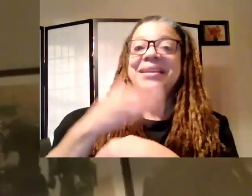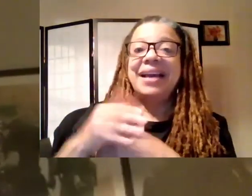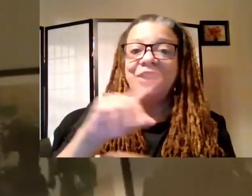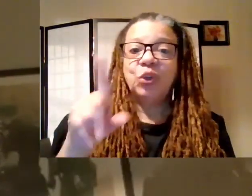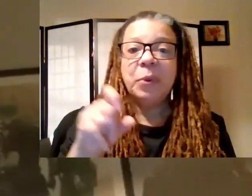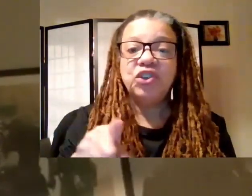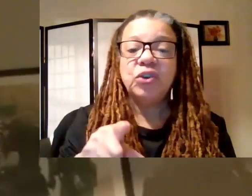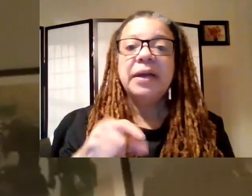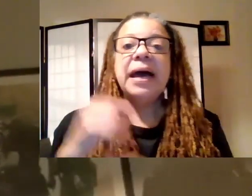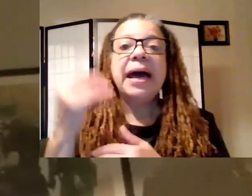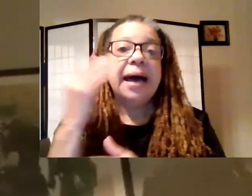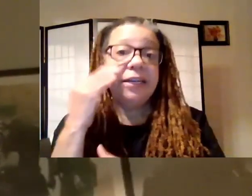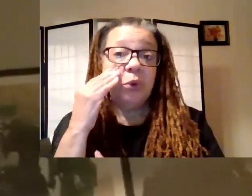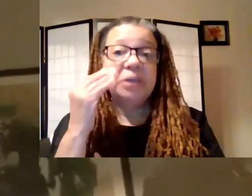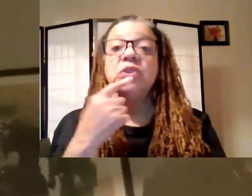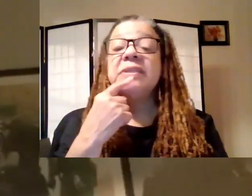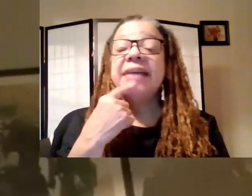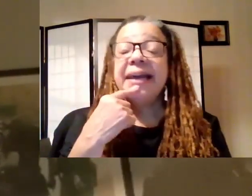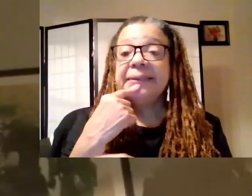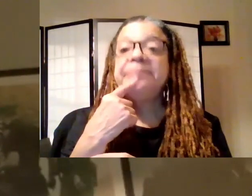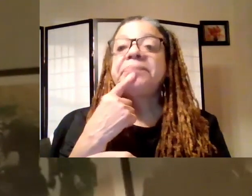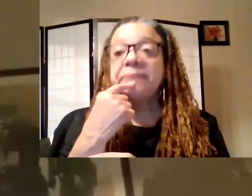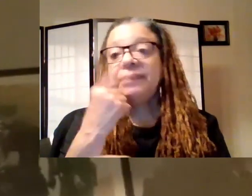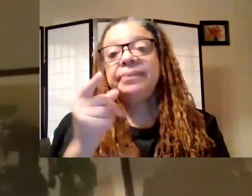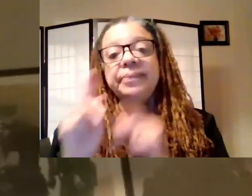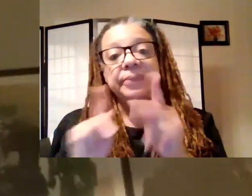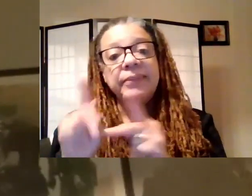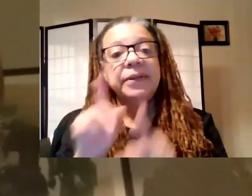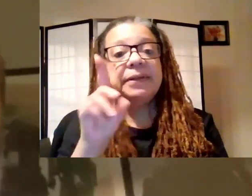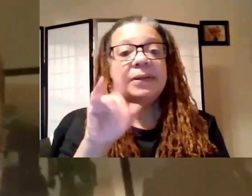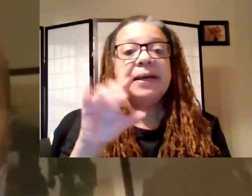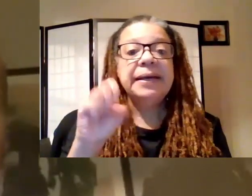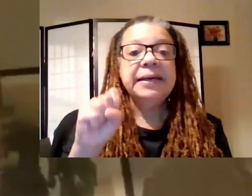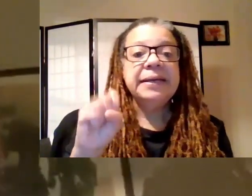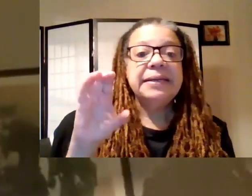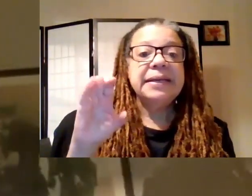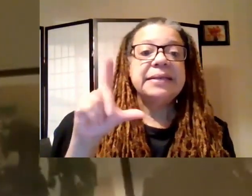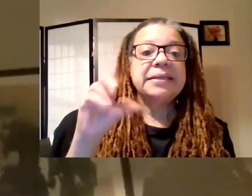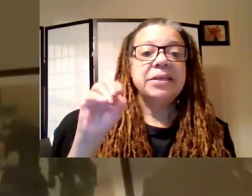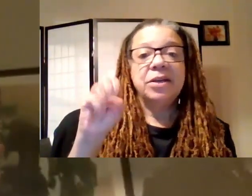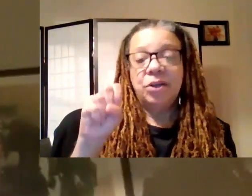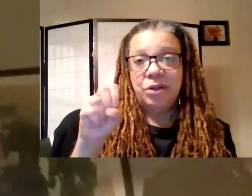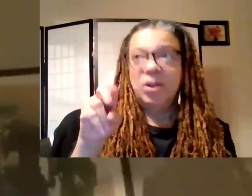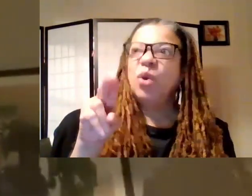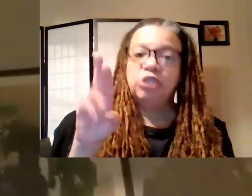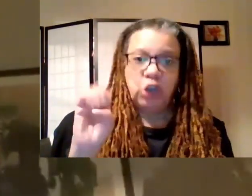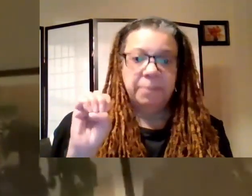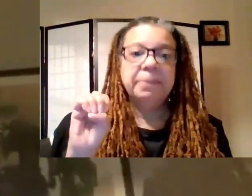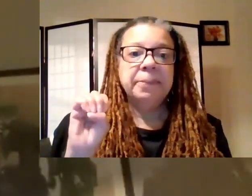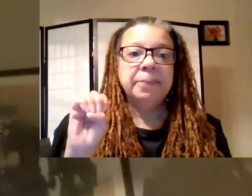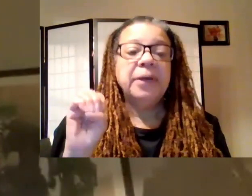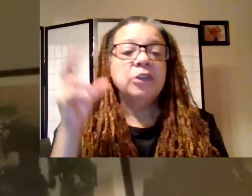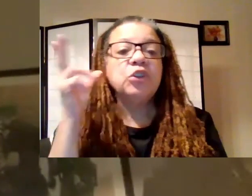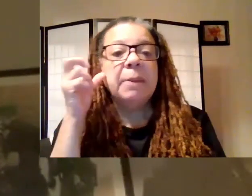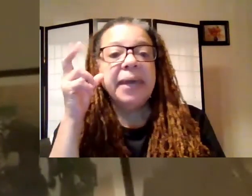that disclosure was mentioned a few times in the language of the initiative. And so what I'm hearing is that